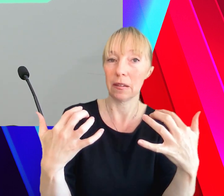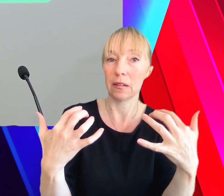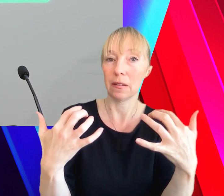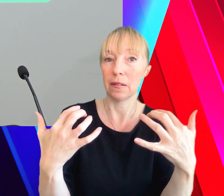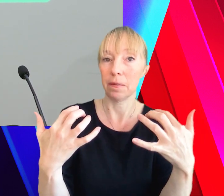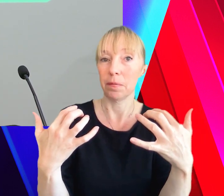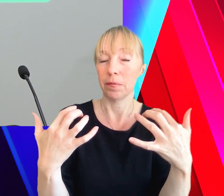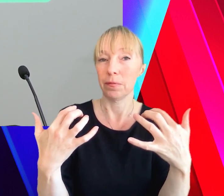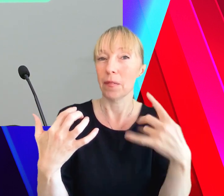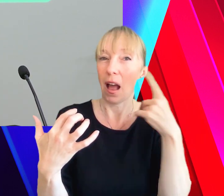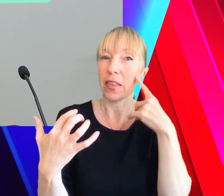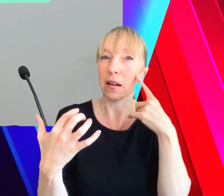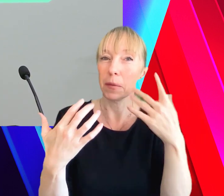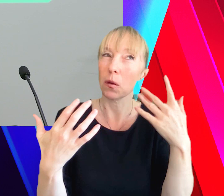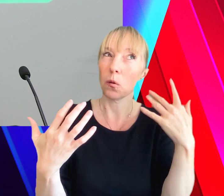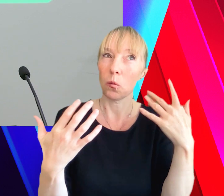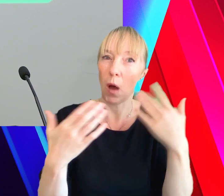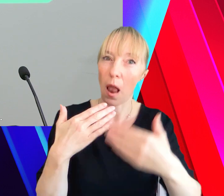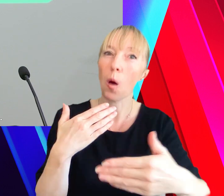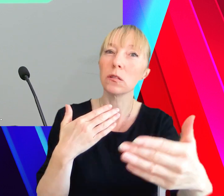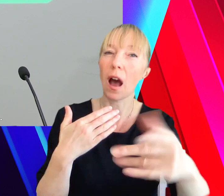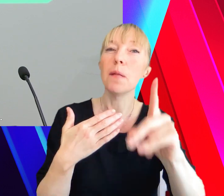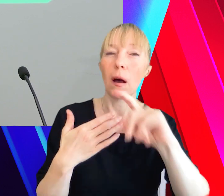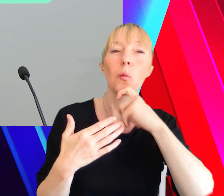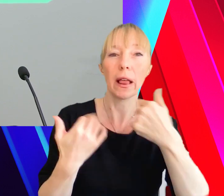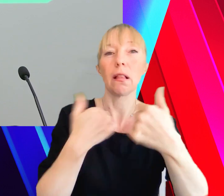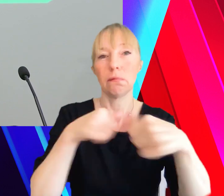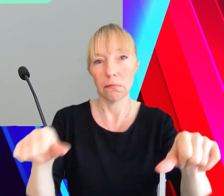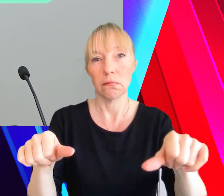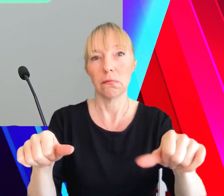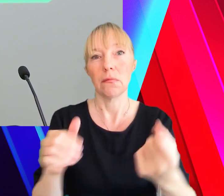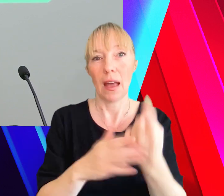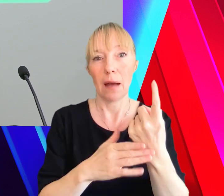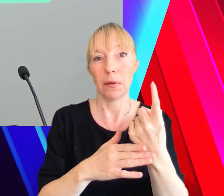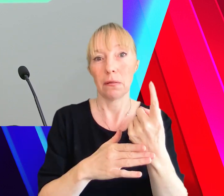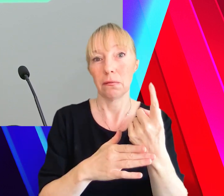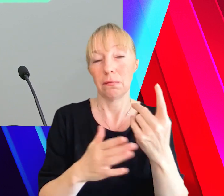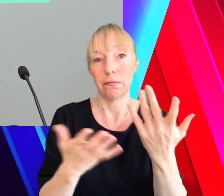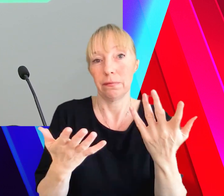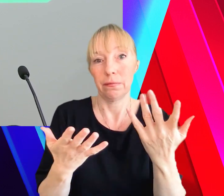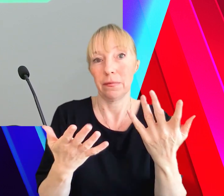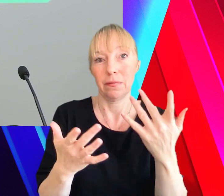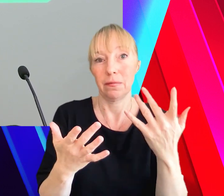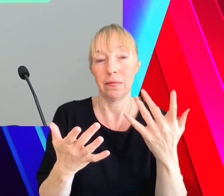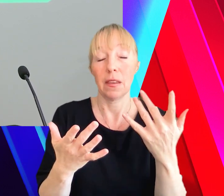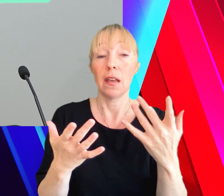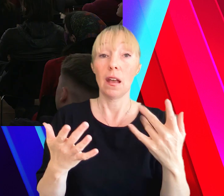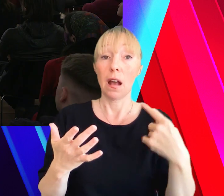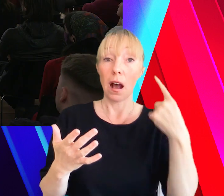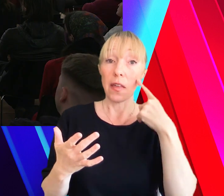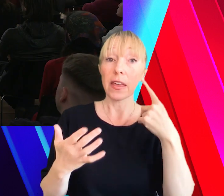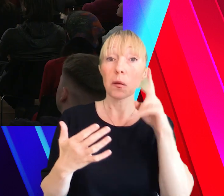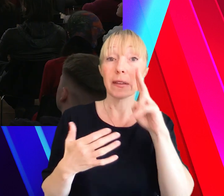audiences. That's, I think, I don't think it'll happen for a while, but I think that's something that will eventually happen because it's